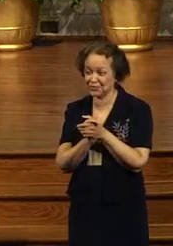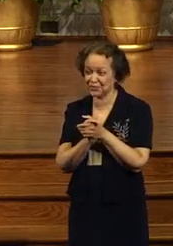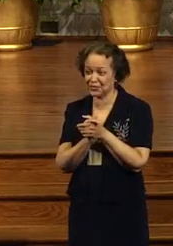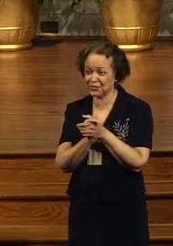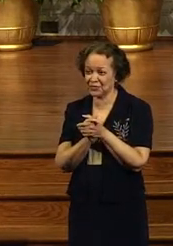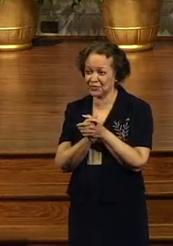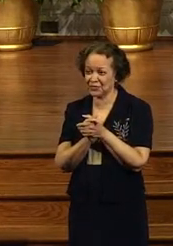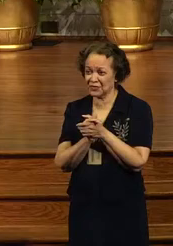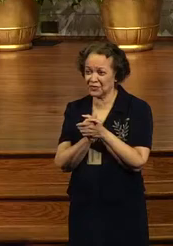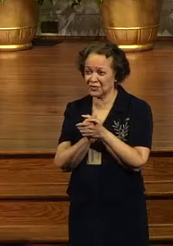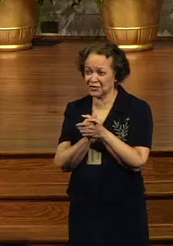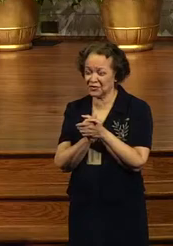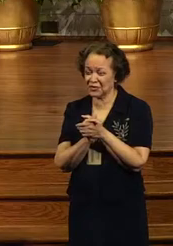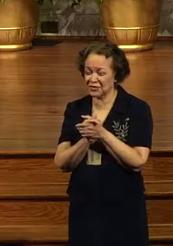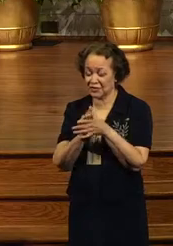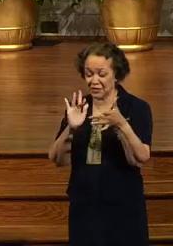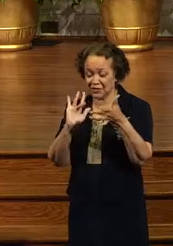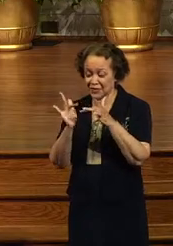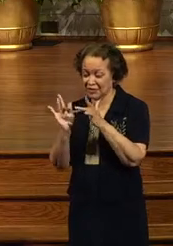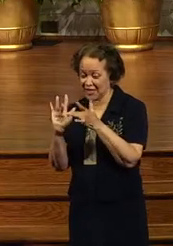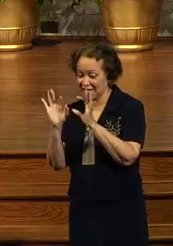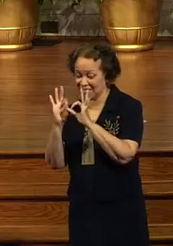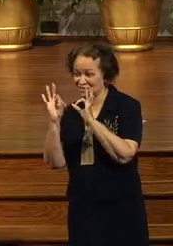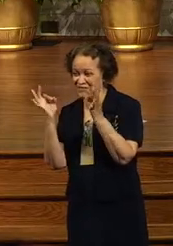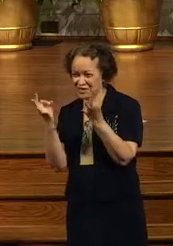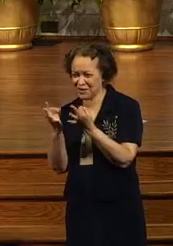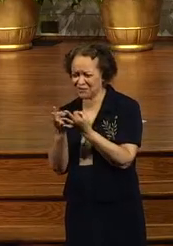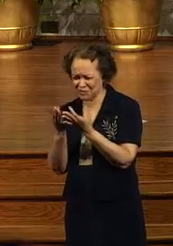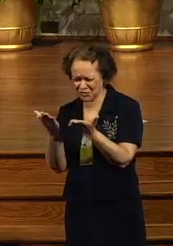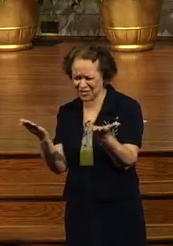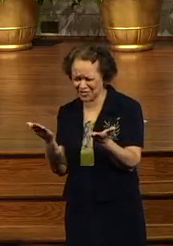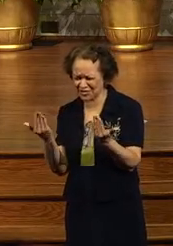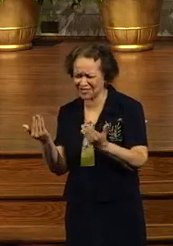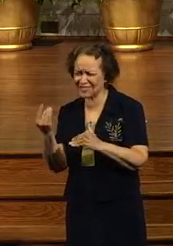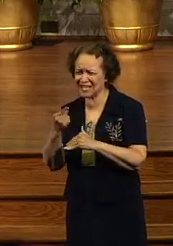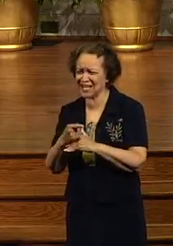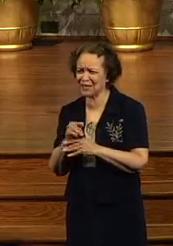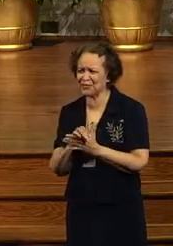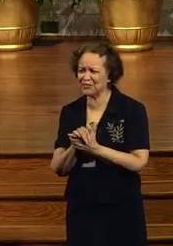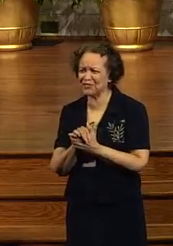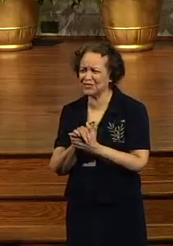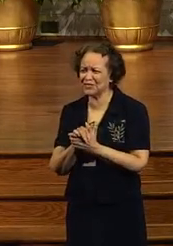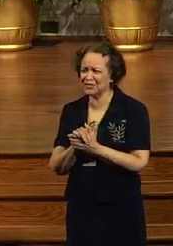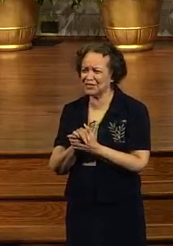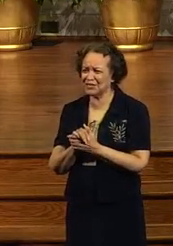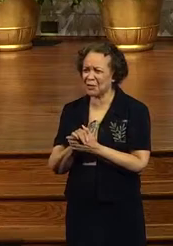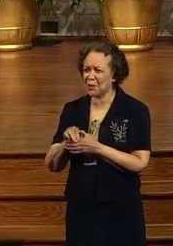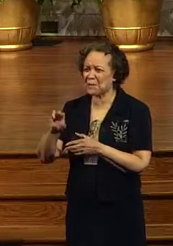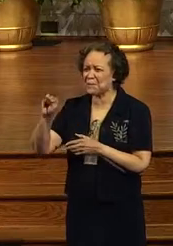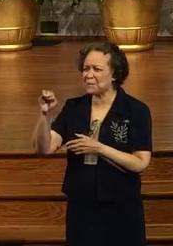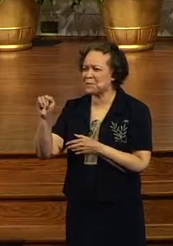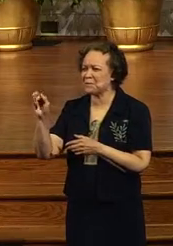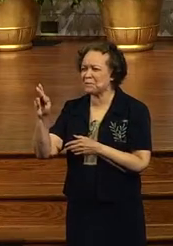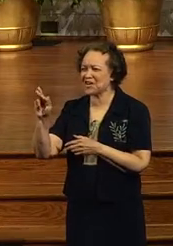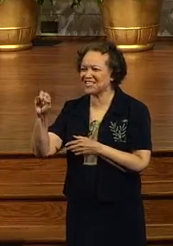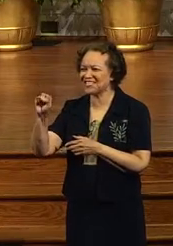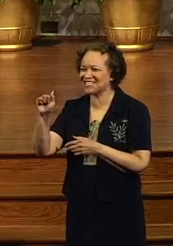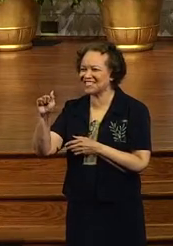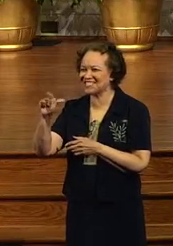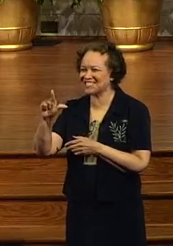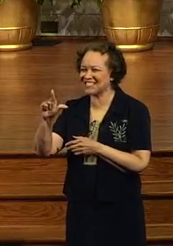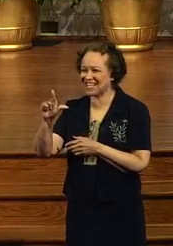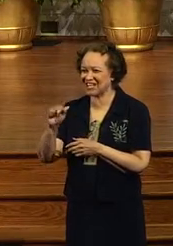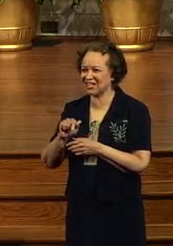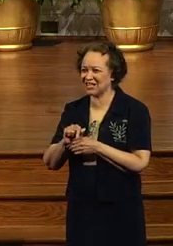morning. Our online family, we're so happy that you're here today. Carol Kakusa, Carol Marcel, and Alex